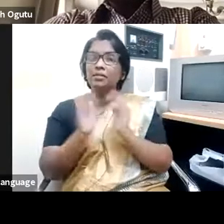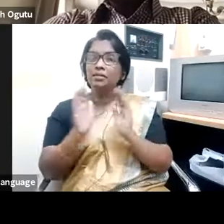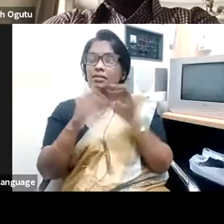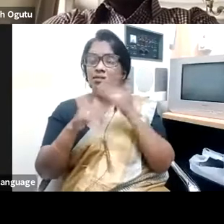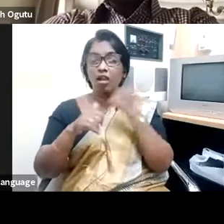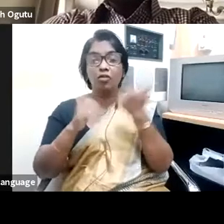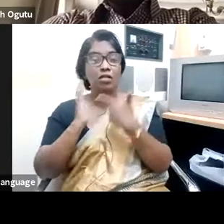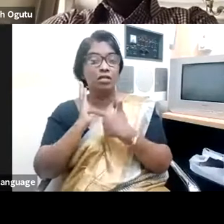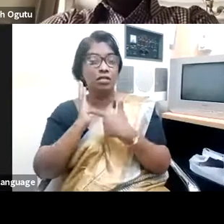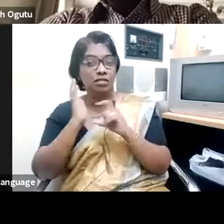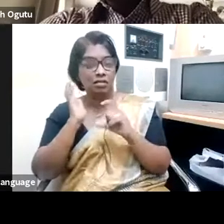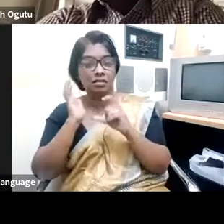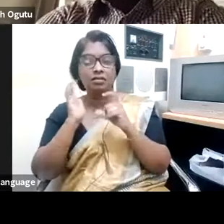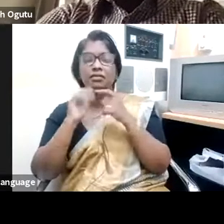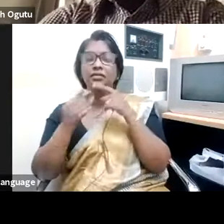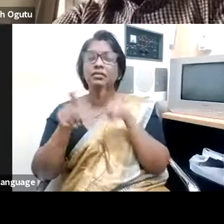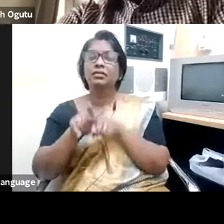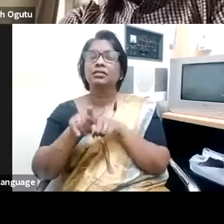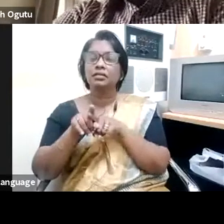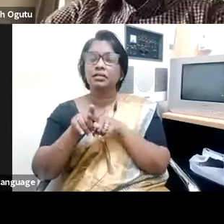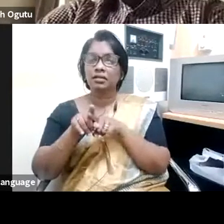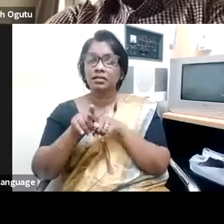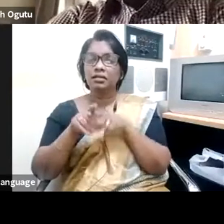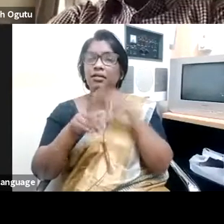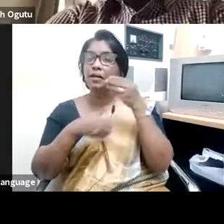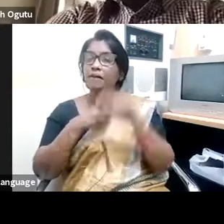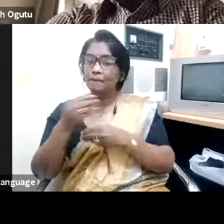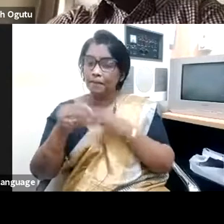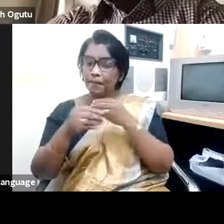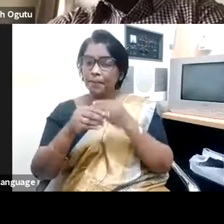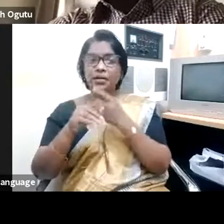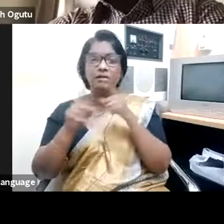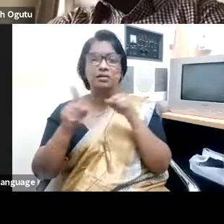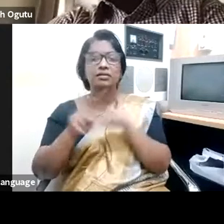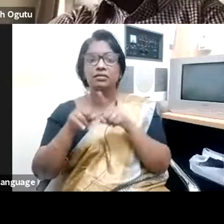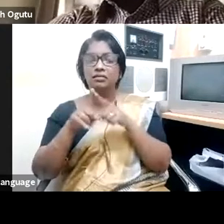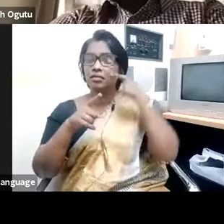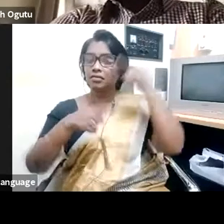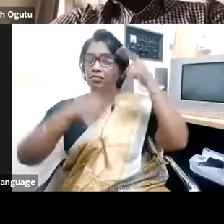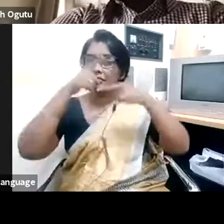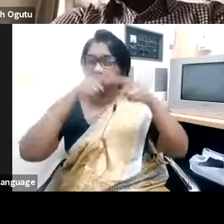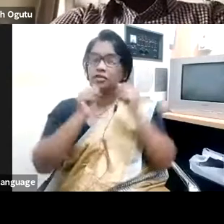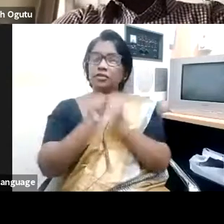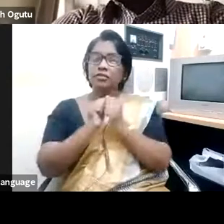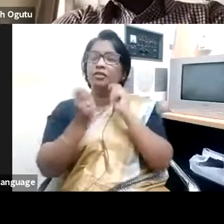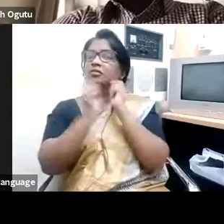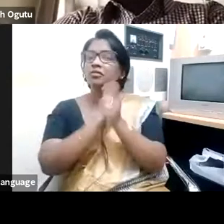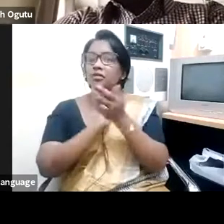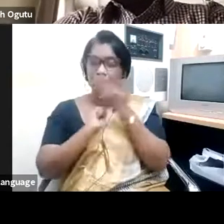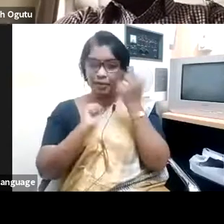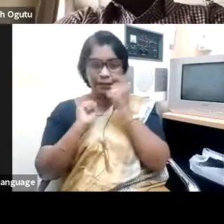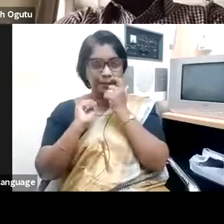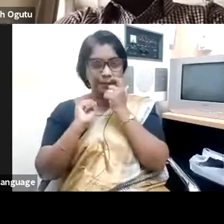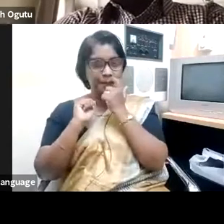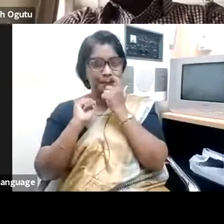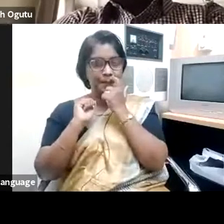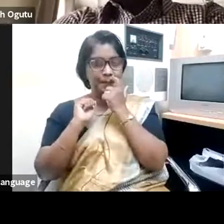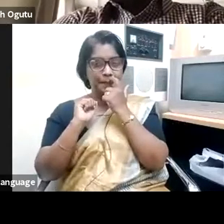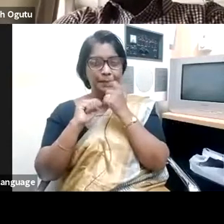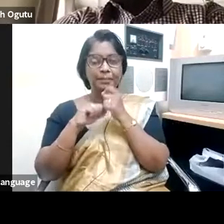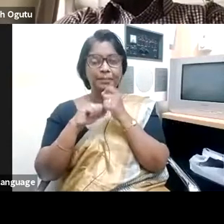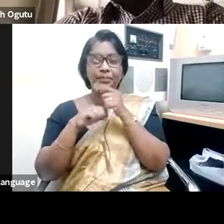as business process reengineering, human-centered design have the potential to fundamentally alter the cost of achieving progress through